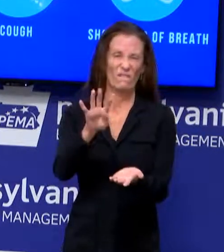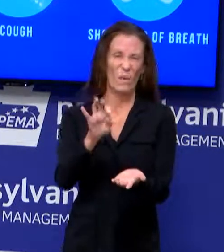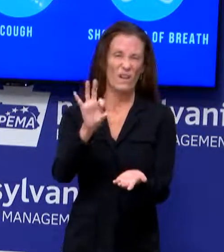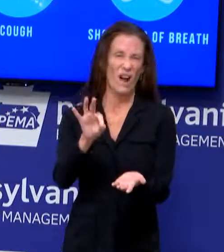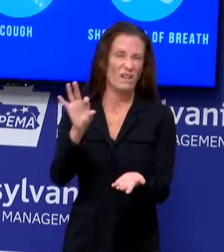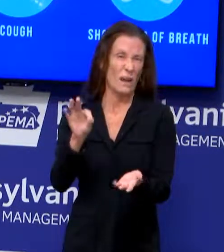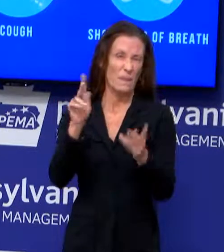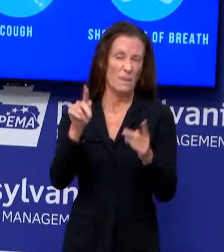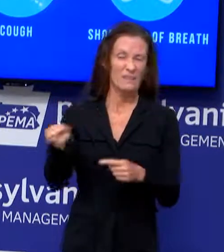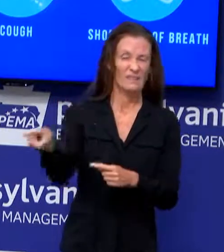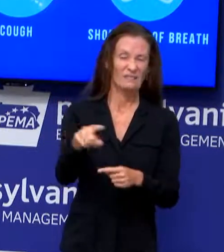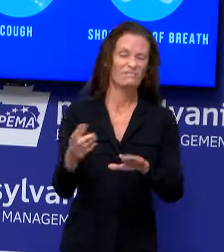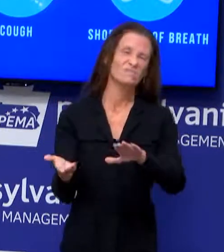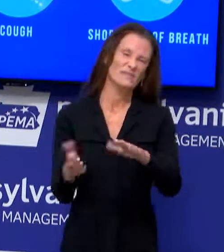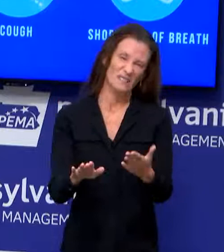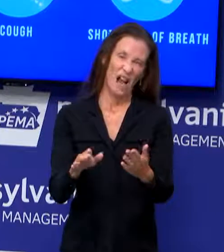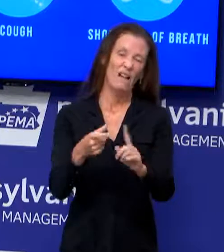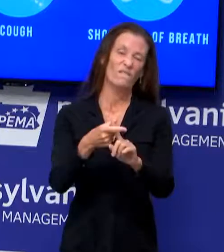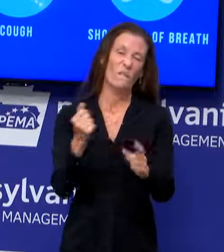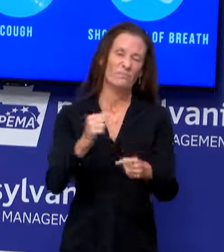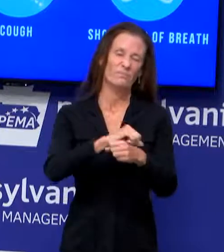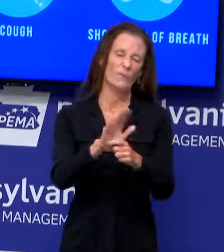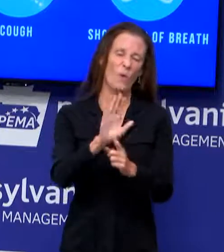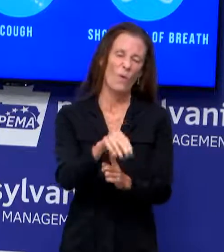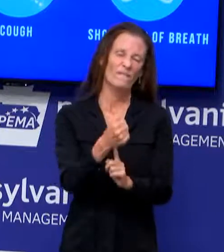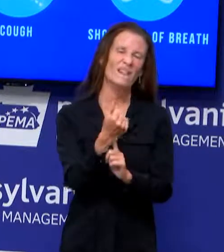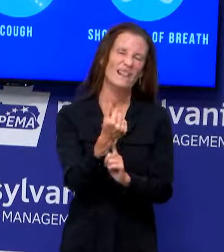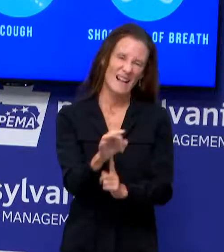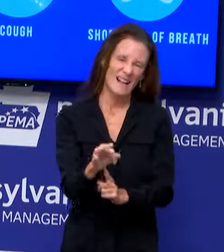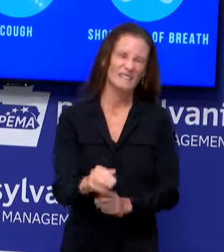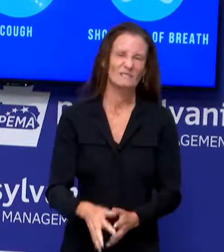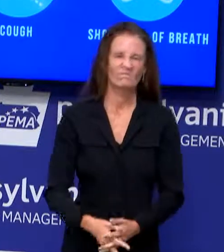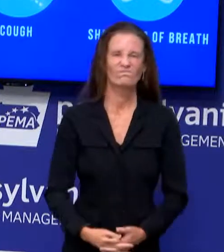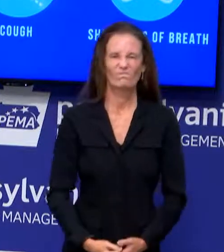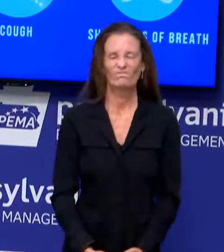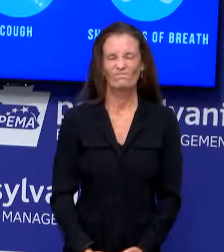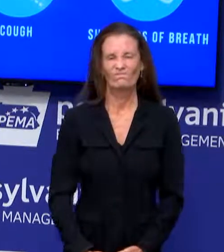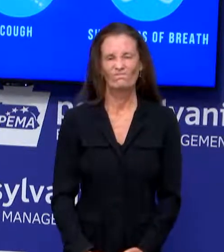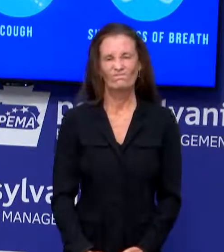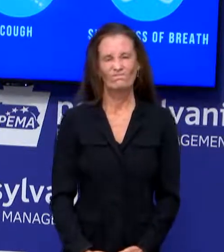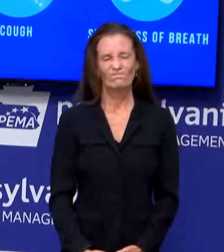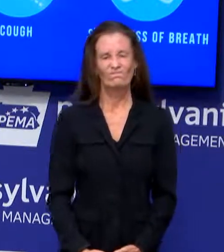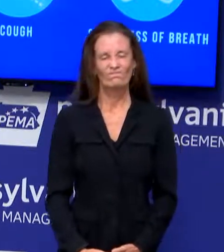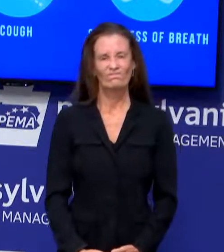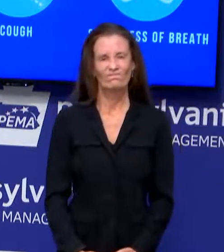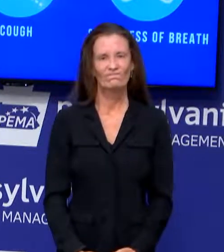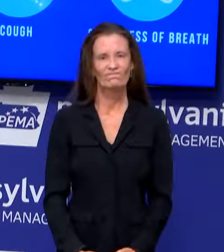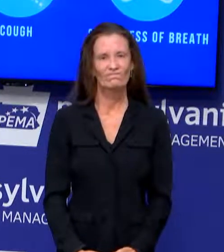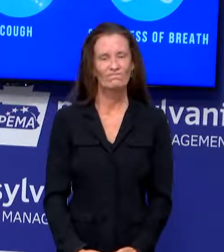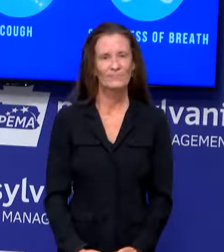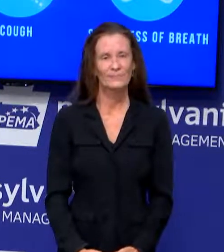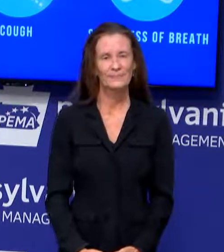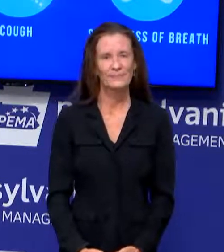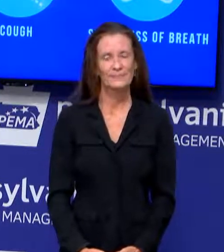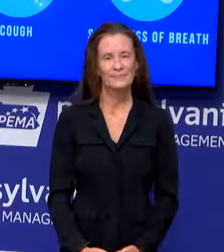7,499 deaths have now been attributed to COVID-19 in Pennsylvania.